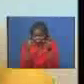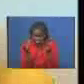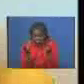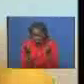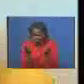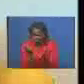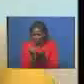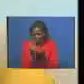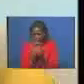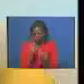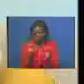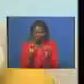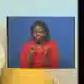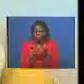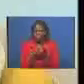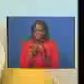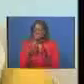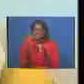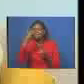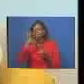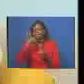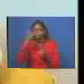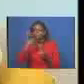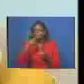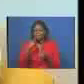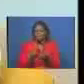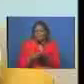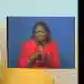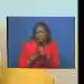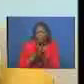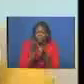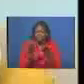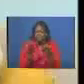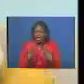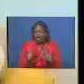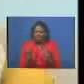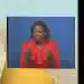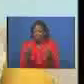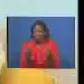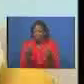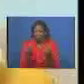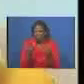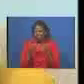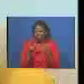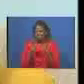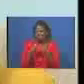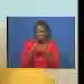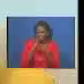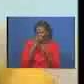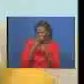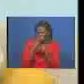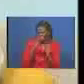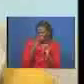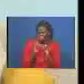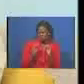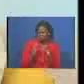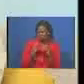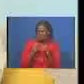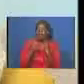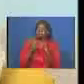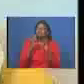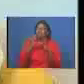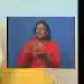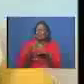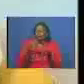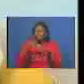of the word legally blind is after correction they should not be able to see 660 that is what a normal person sees at 60 metres this